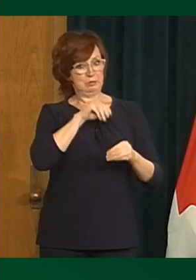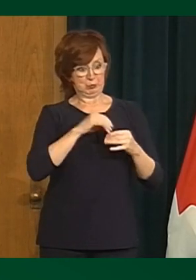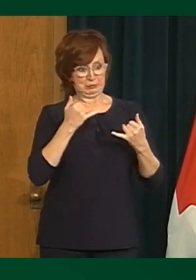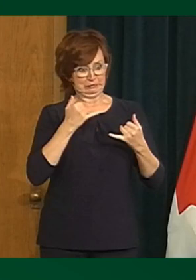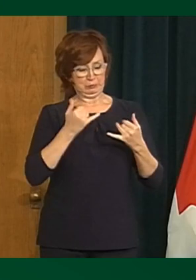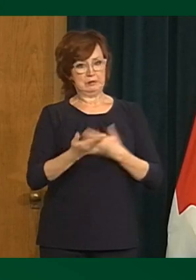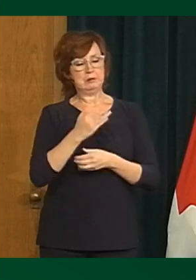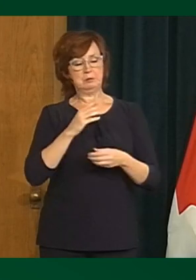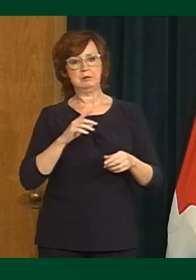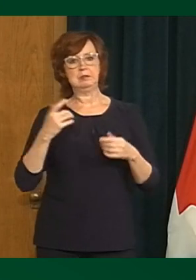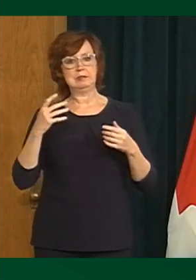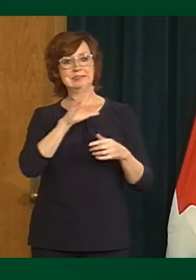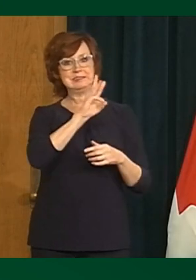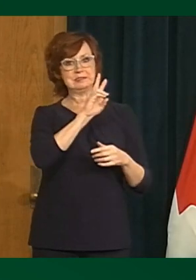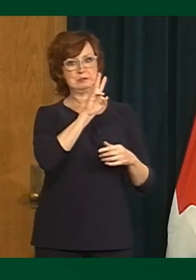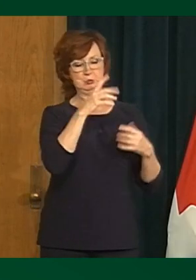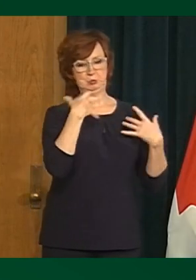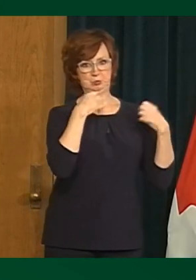cases in Saskatchewan to